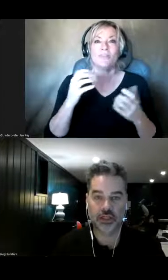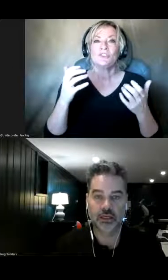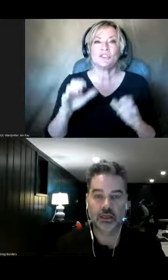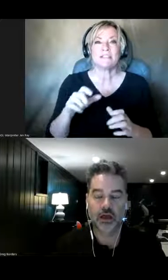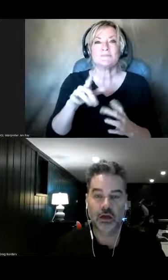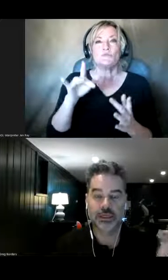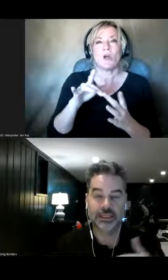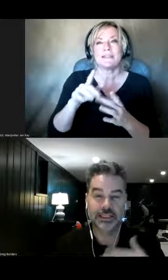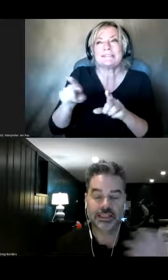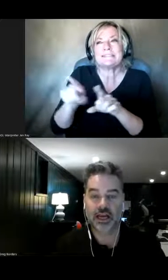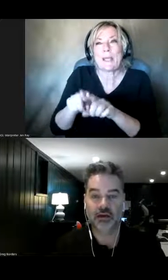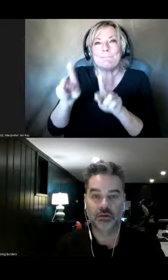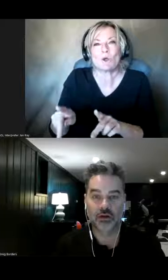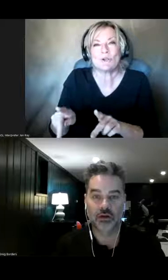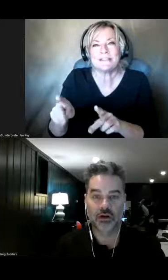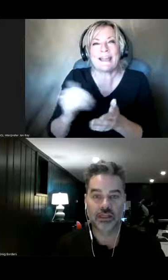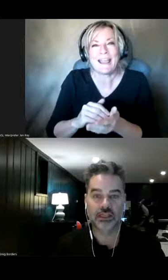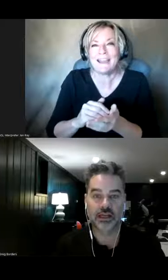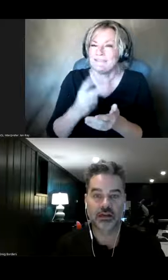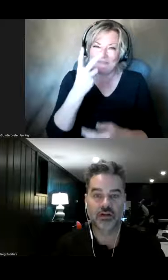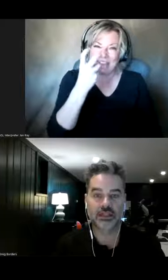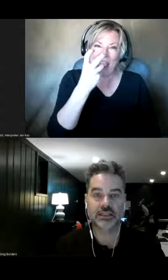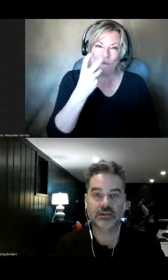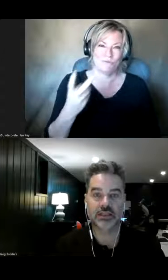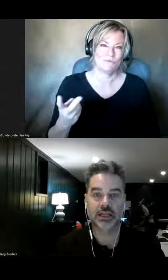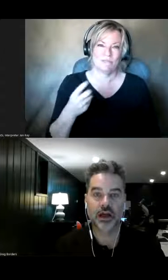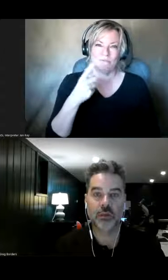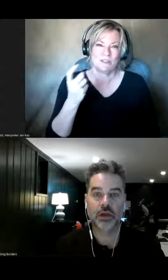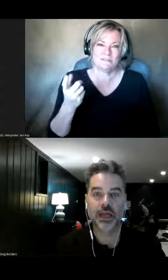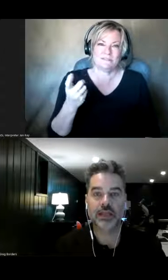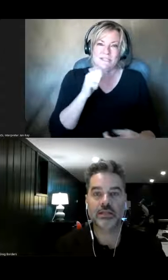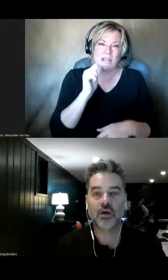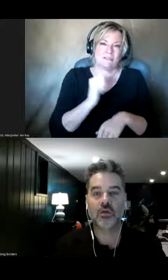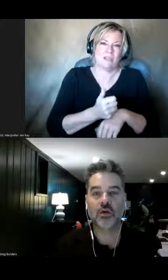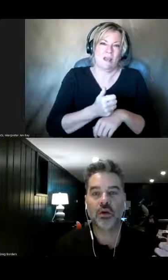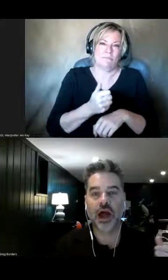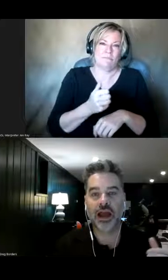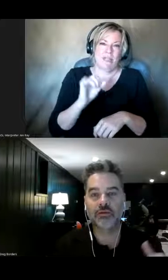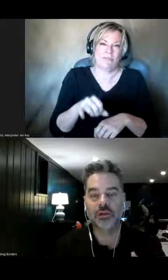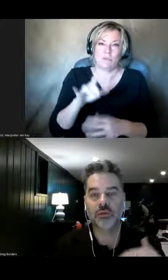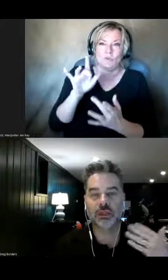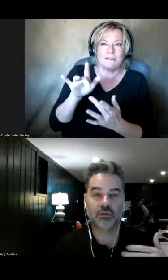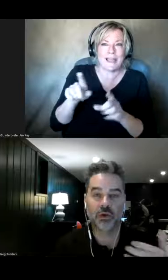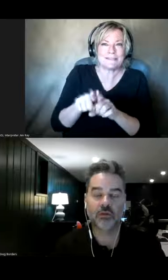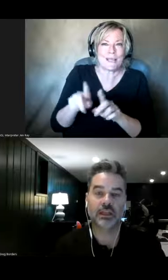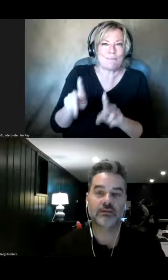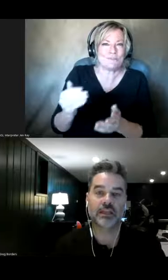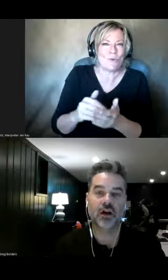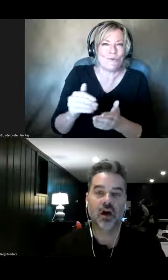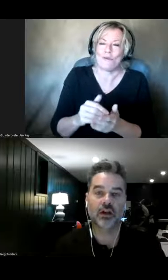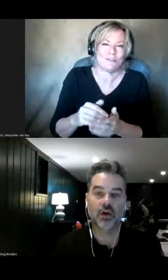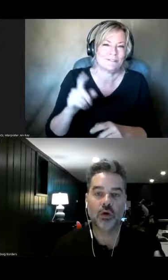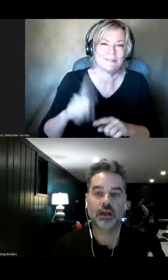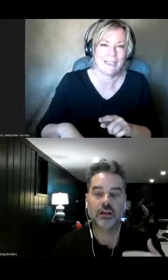very good, because that's just not how our crisis center is set up. And so I really believe, and we believe,